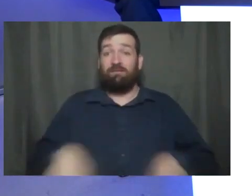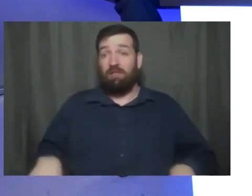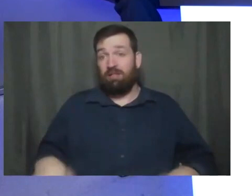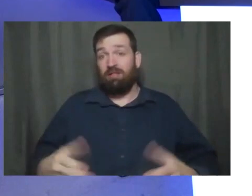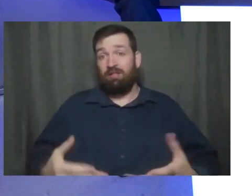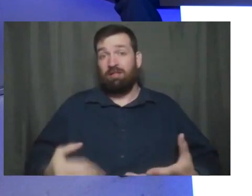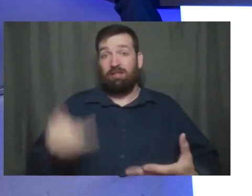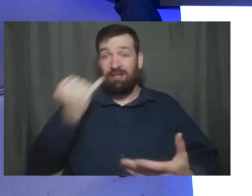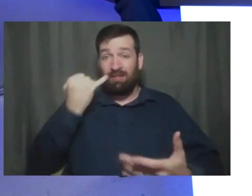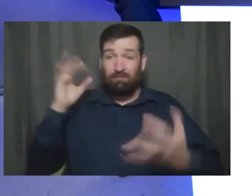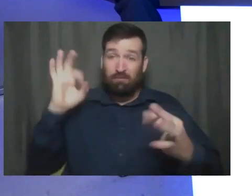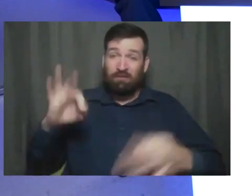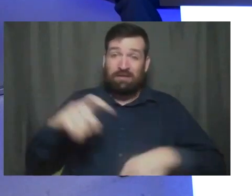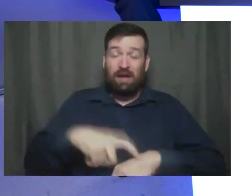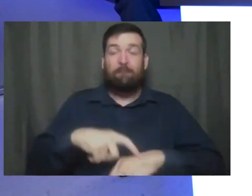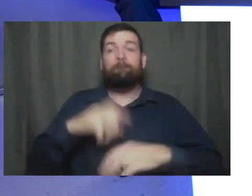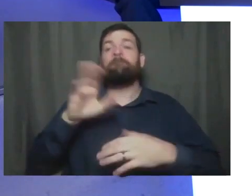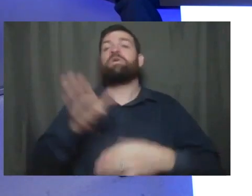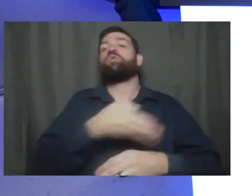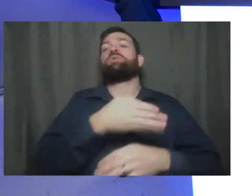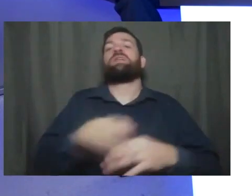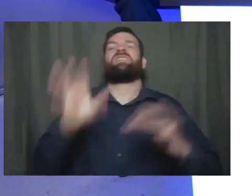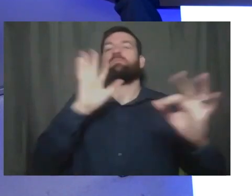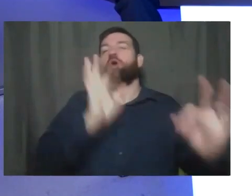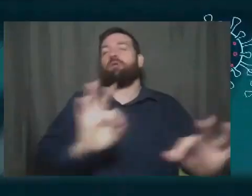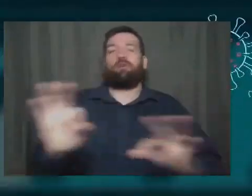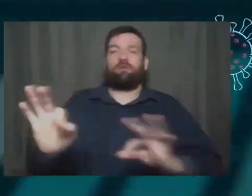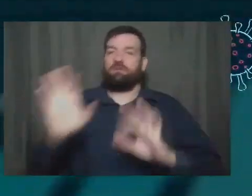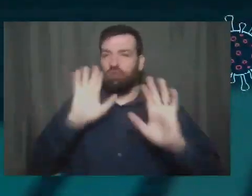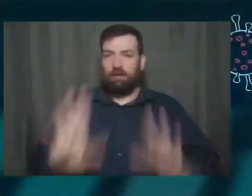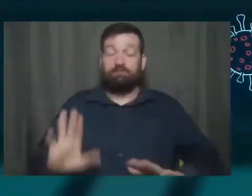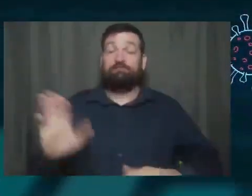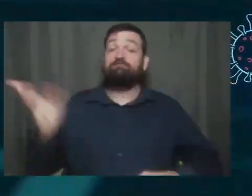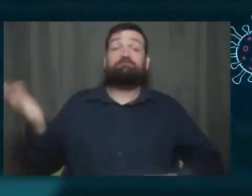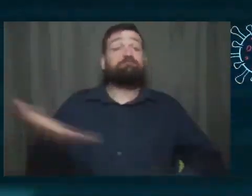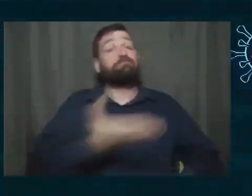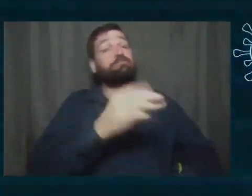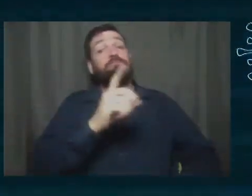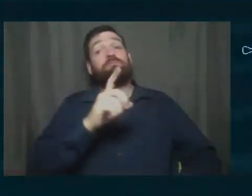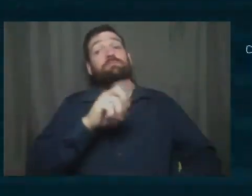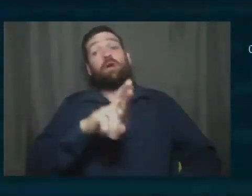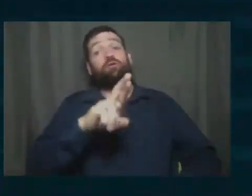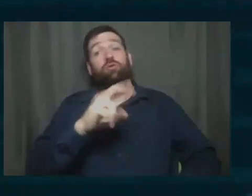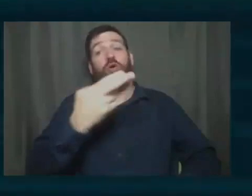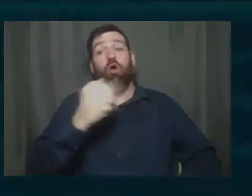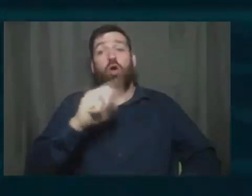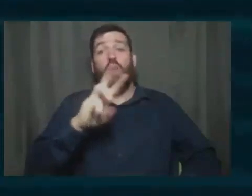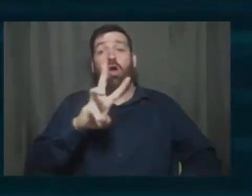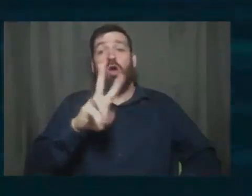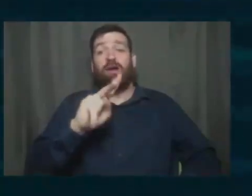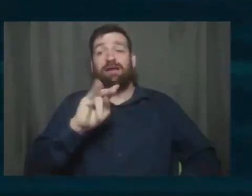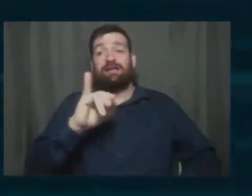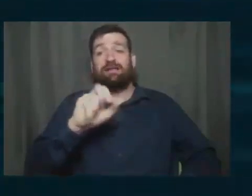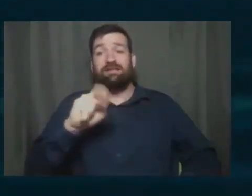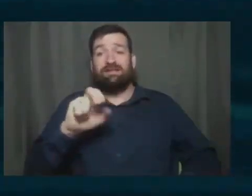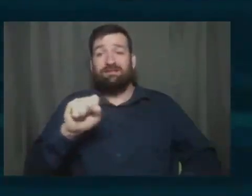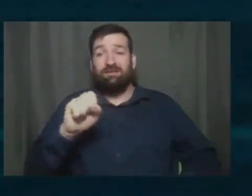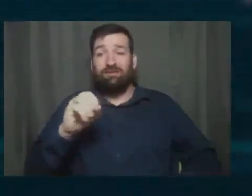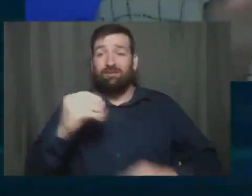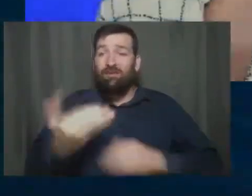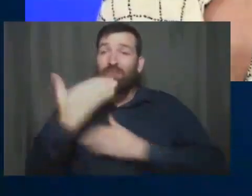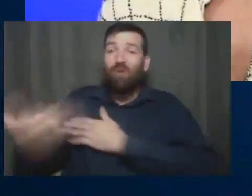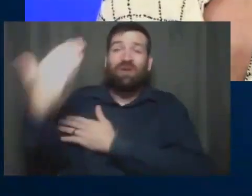the perfect music playing. It's great, right? Okay, let's get to Dr. Hawkinson standing by with our COVID count this morning. Right. Good morning to you. Hi. Hi.